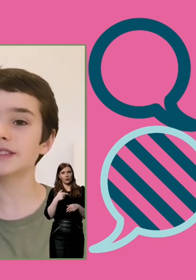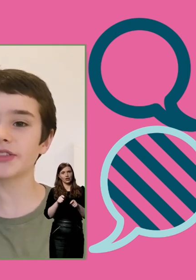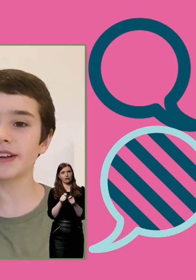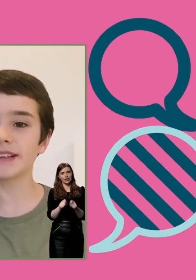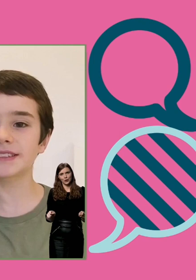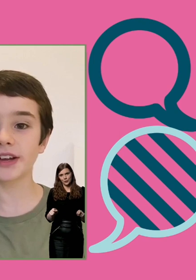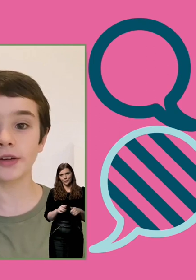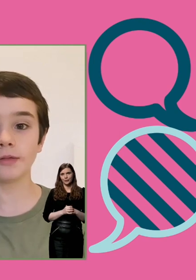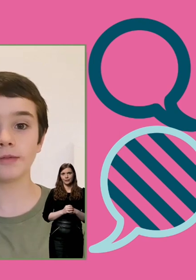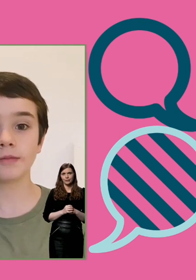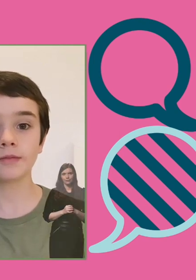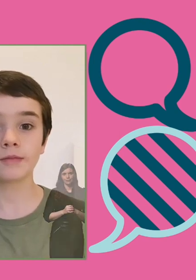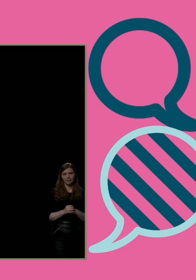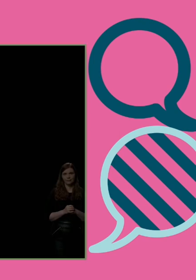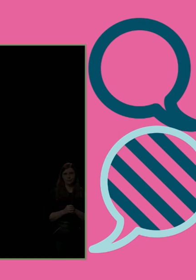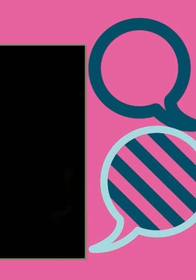are streets too.